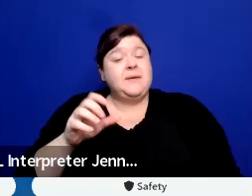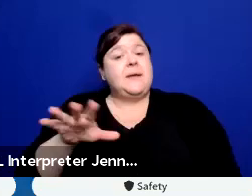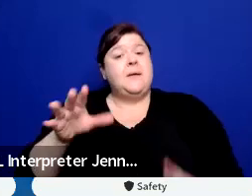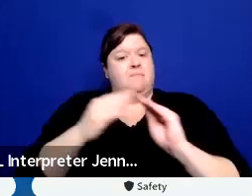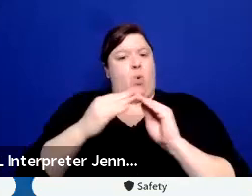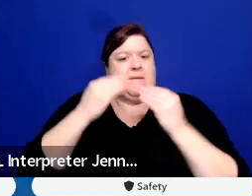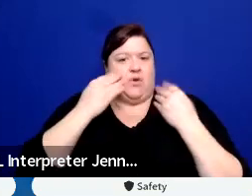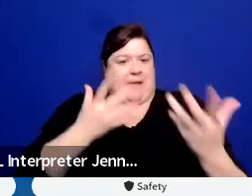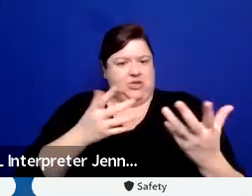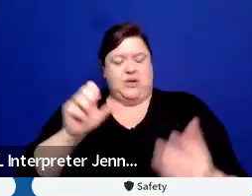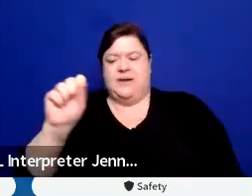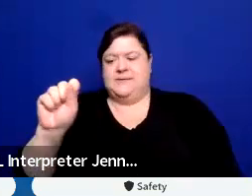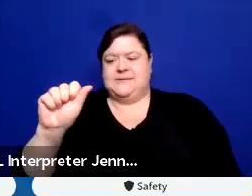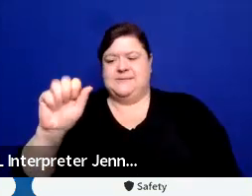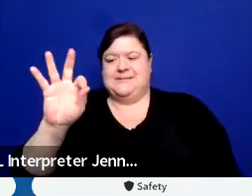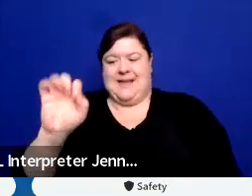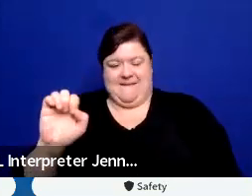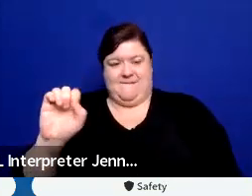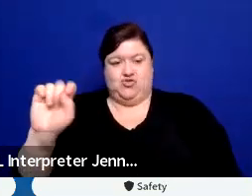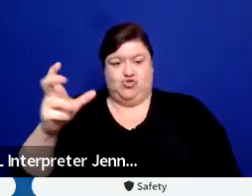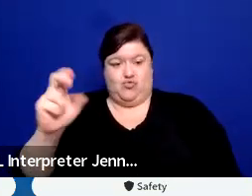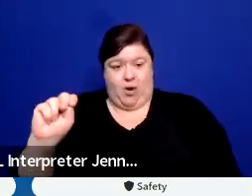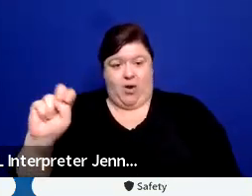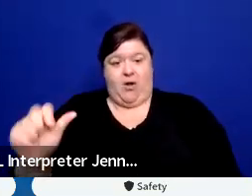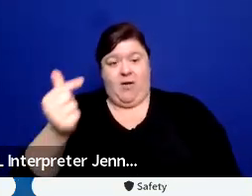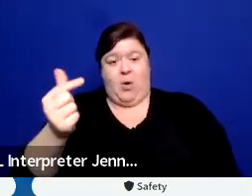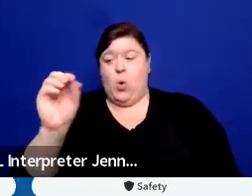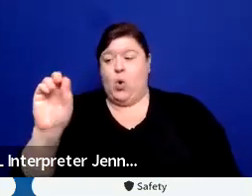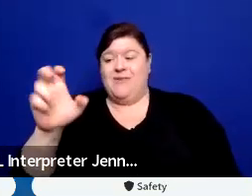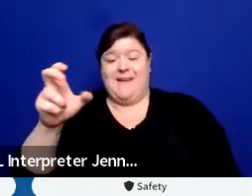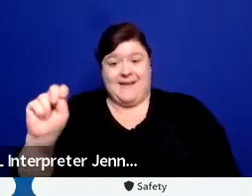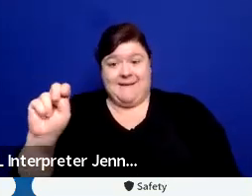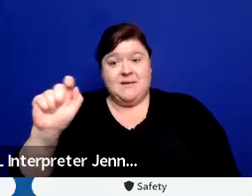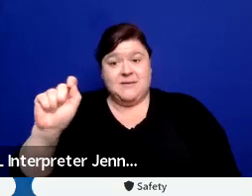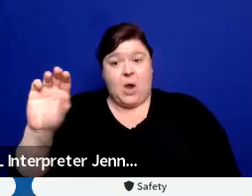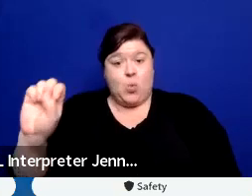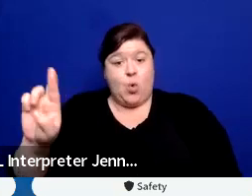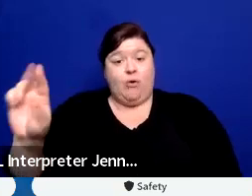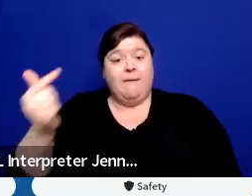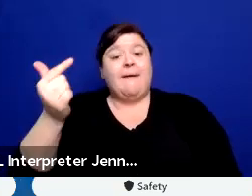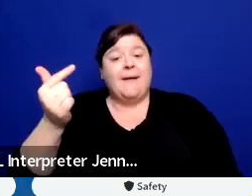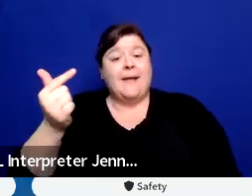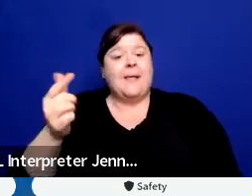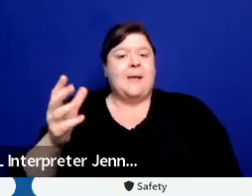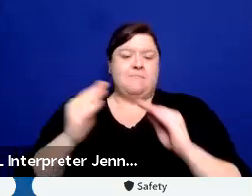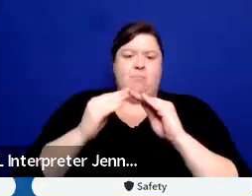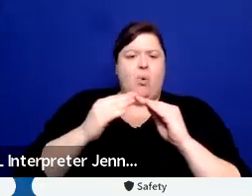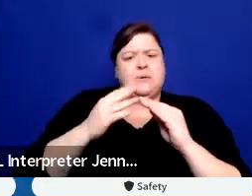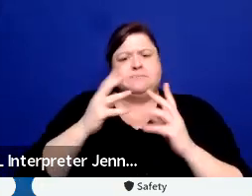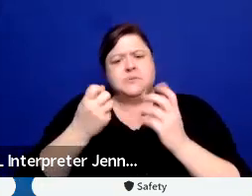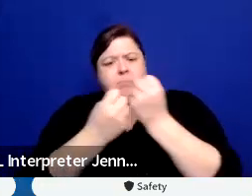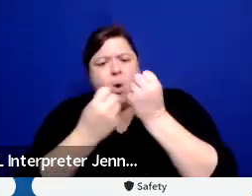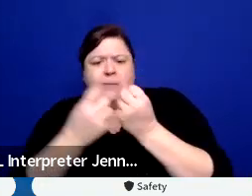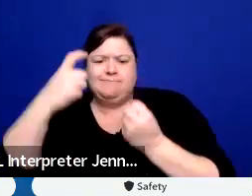safestrongoregon.org for not only information about COVID vaccine and its safety, but also tools and resources to support your emotional health and well-being